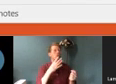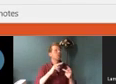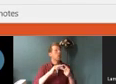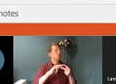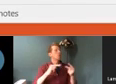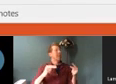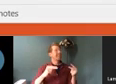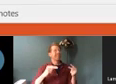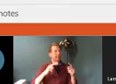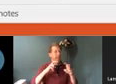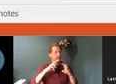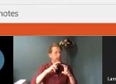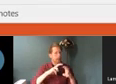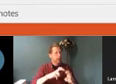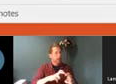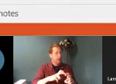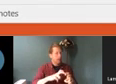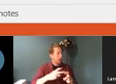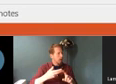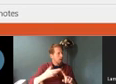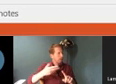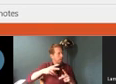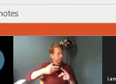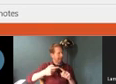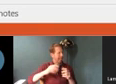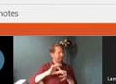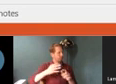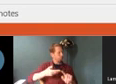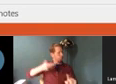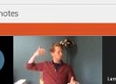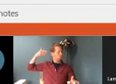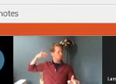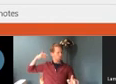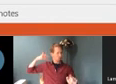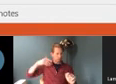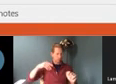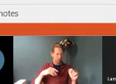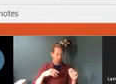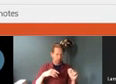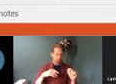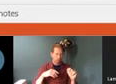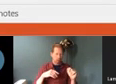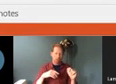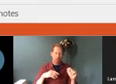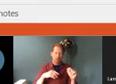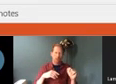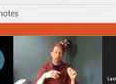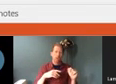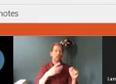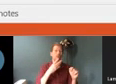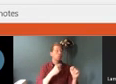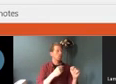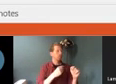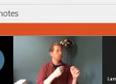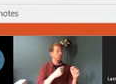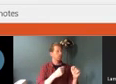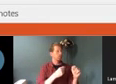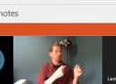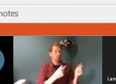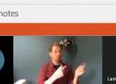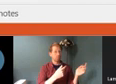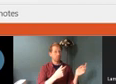forensic intelligence purposes. So actually what they did, they used publicly available